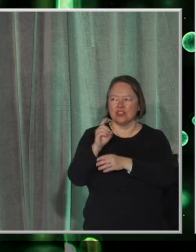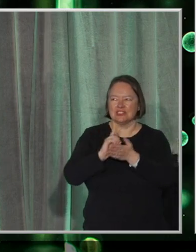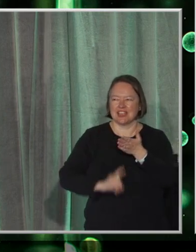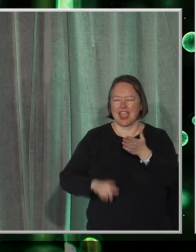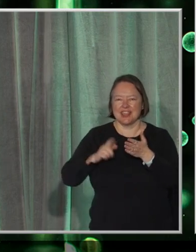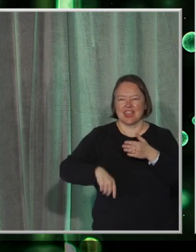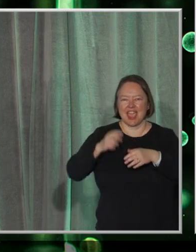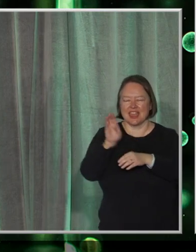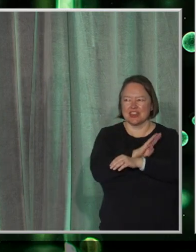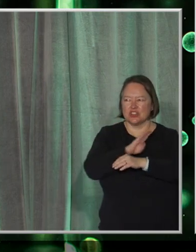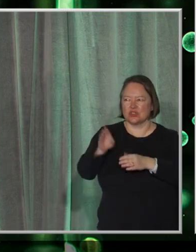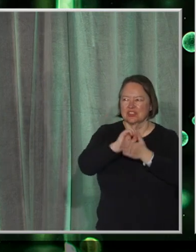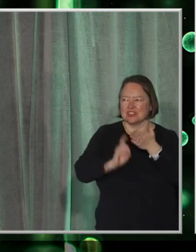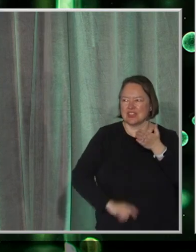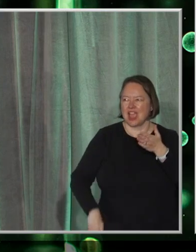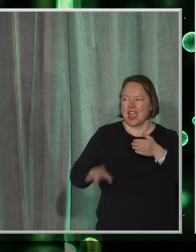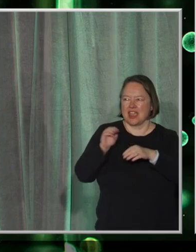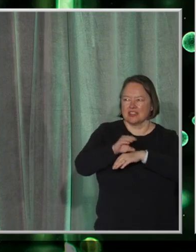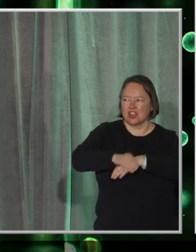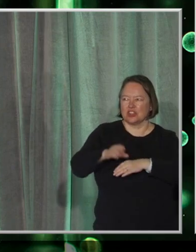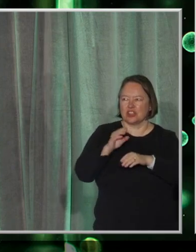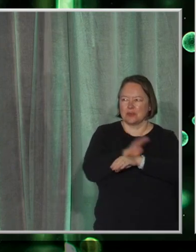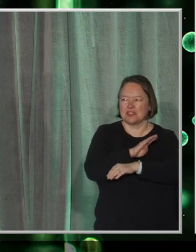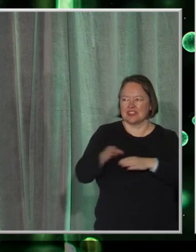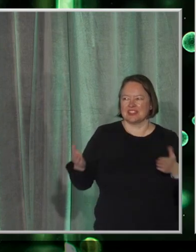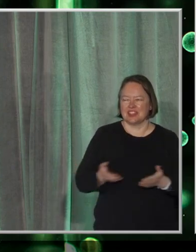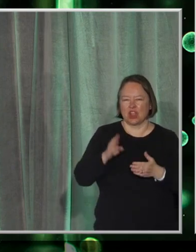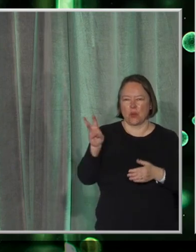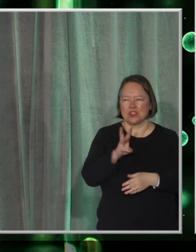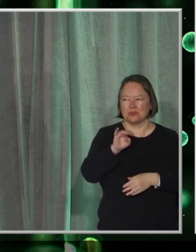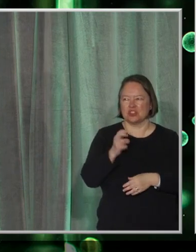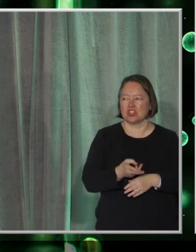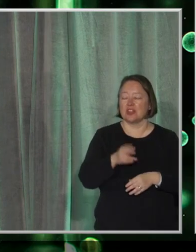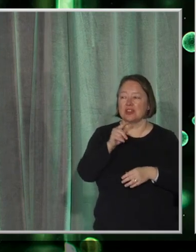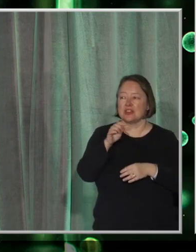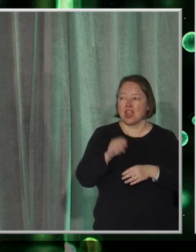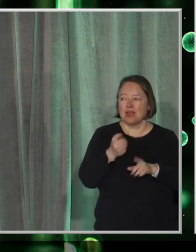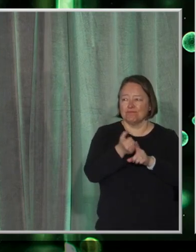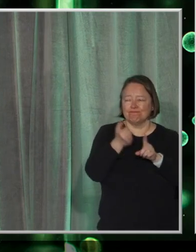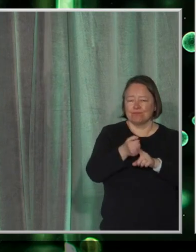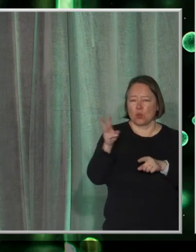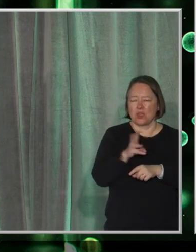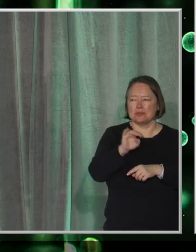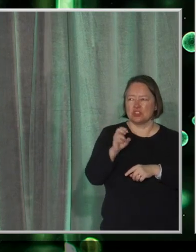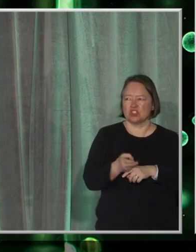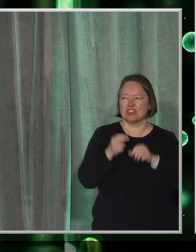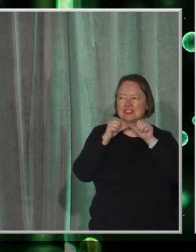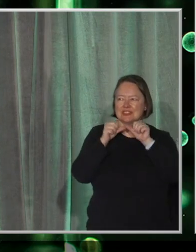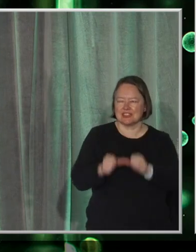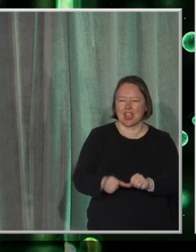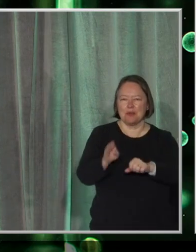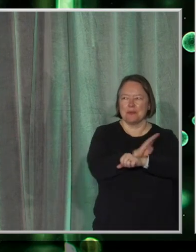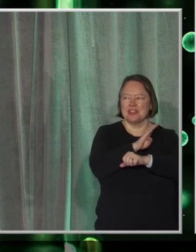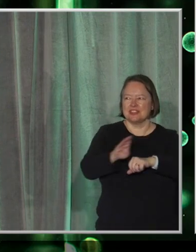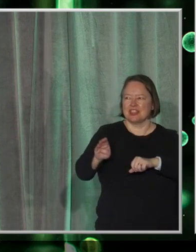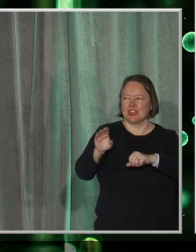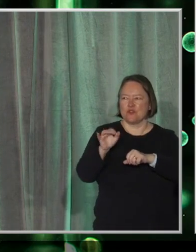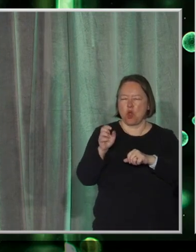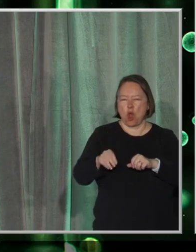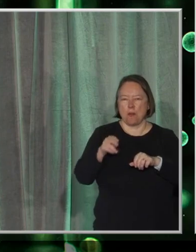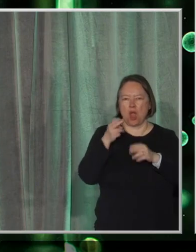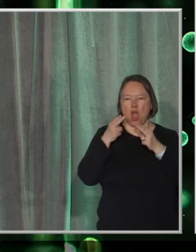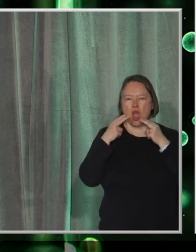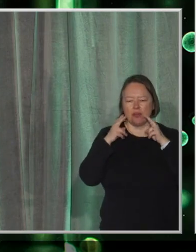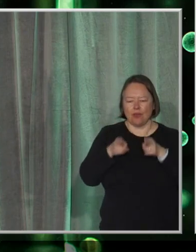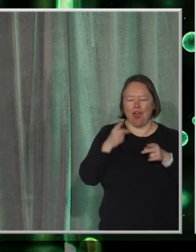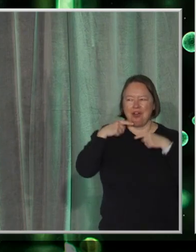firm located here in West Michigan. Tom is a West Michigan Sustainable Business Forum Hall of Famer, lecturer and